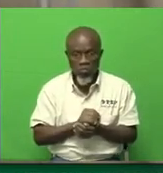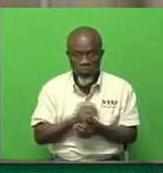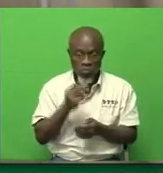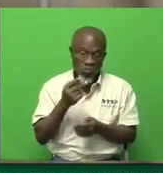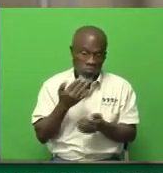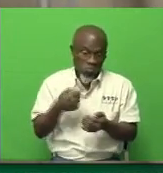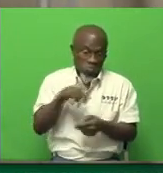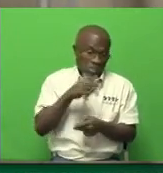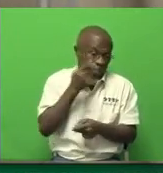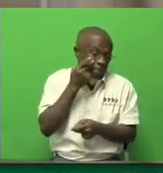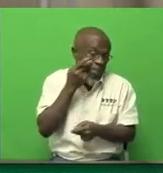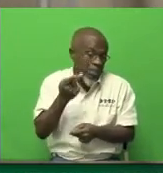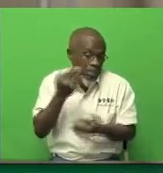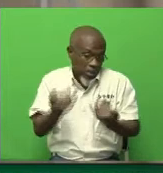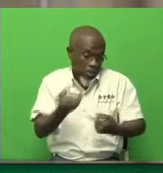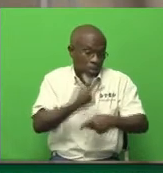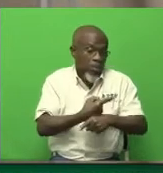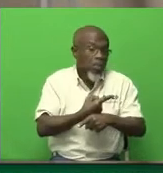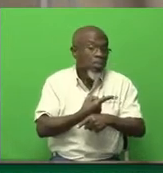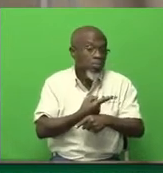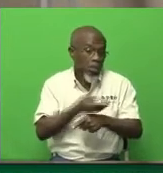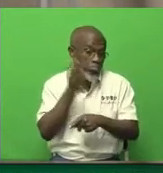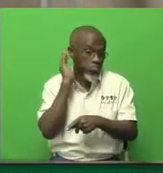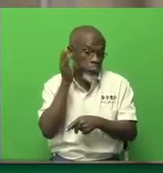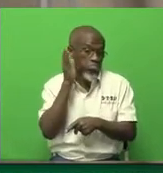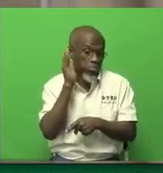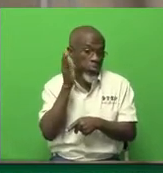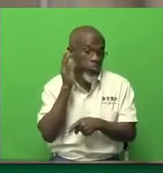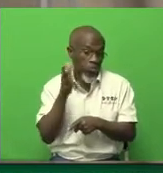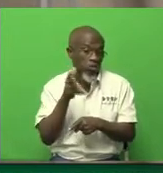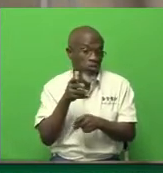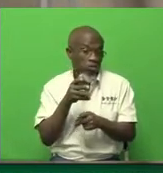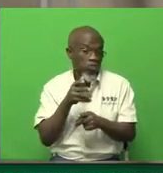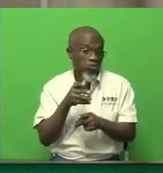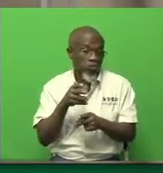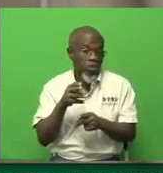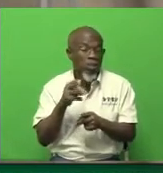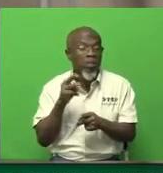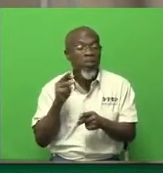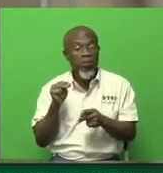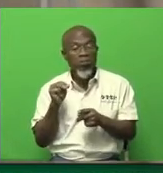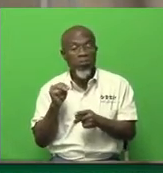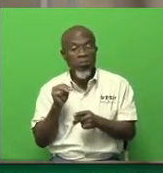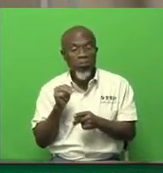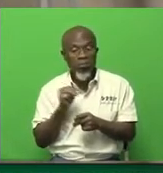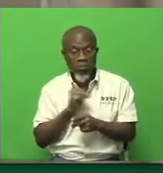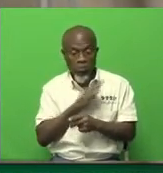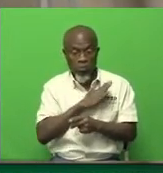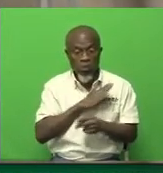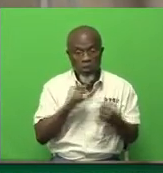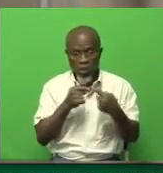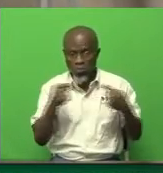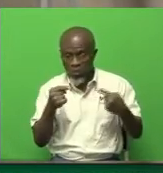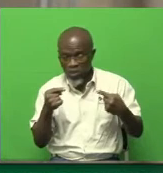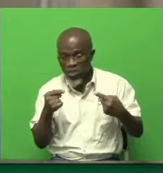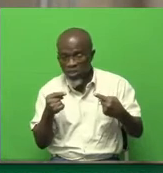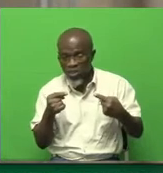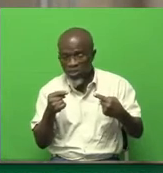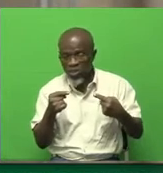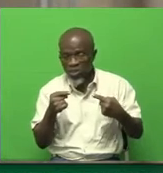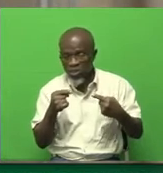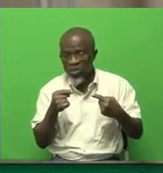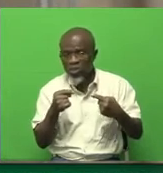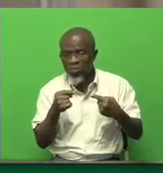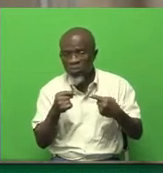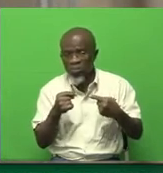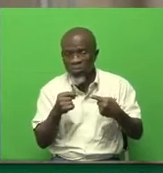seen today by the presentation made by the member for siparia that the only people who are suffering apart from